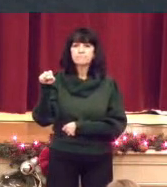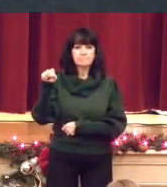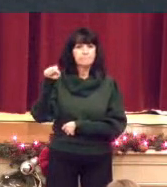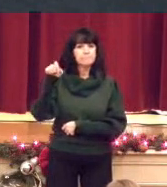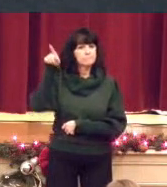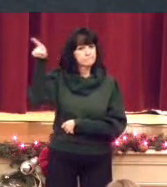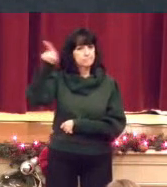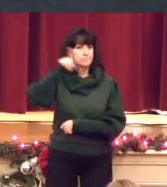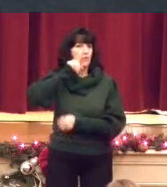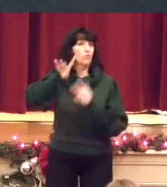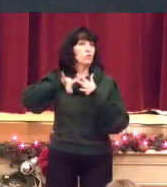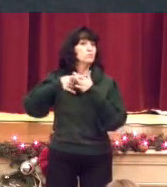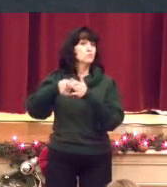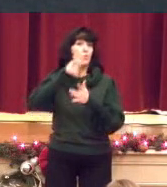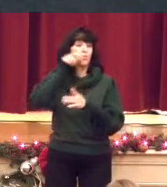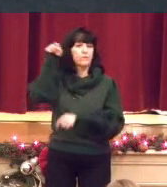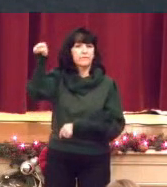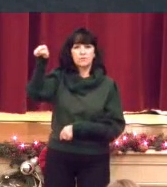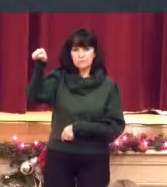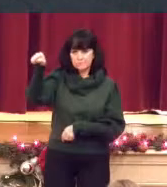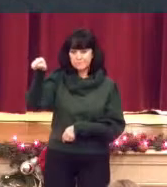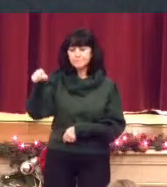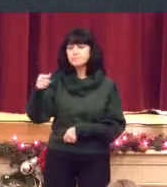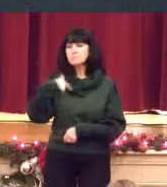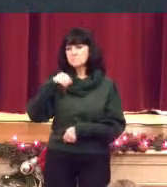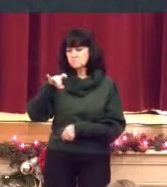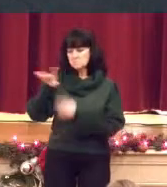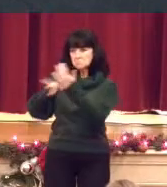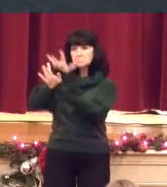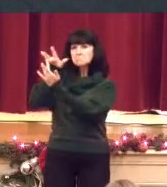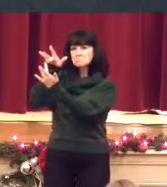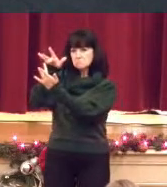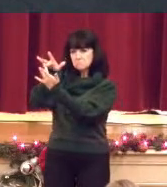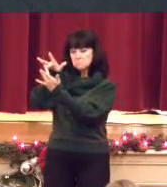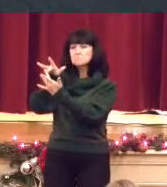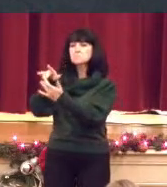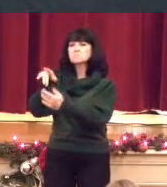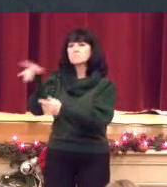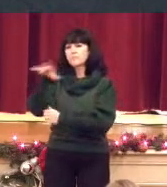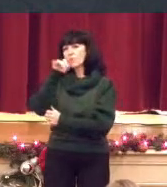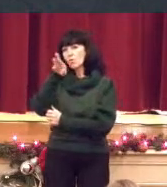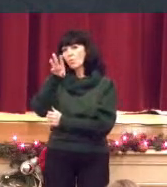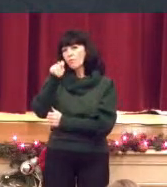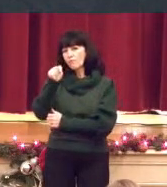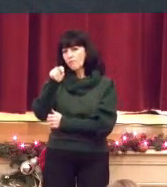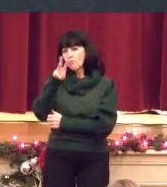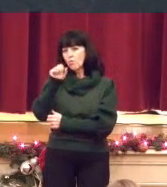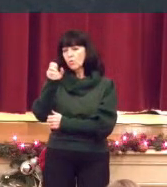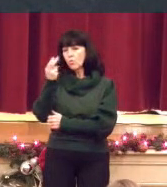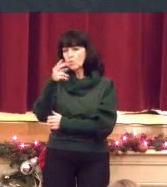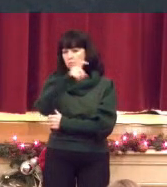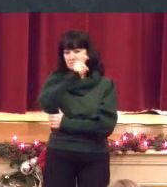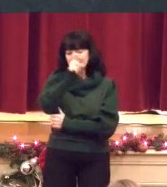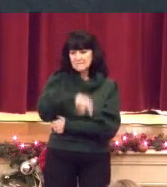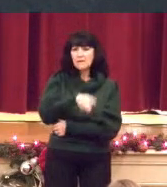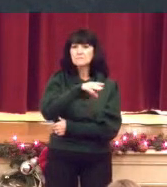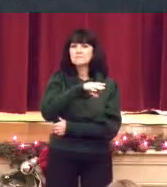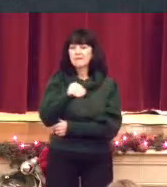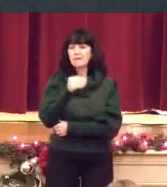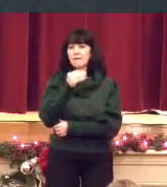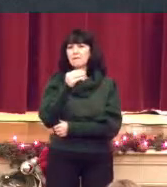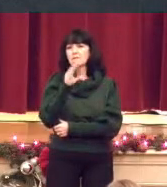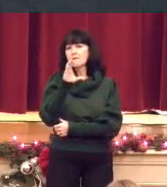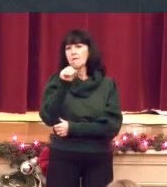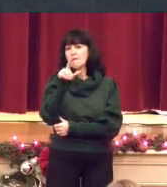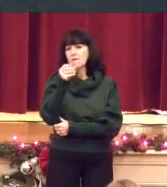presentation by the folks in Springfield and Waco and Fort Worth, Texas, and Denver, Colorado, I think, that are using a